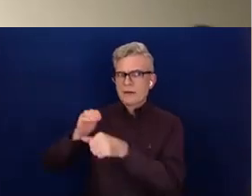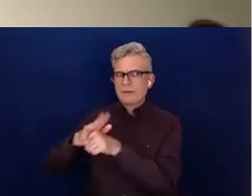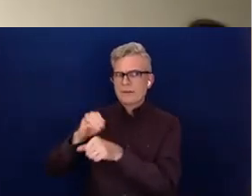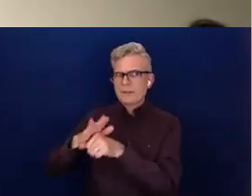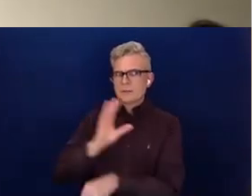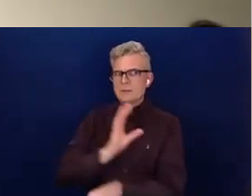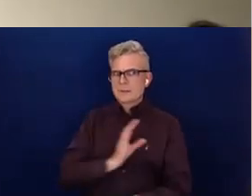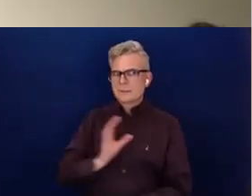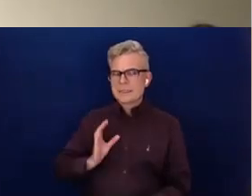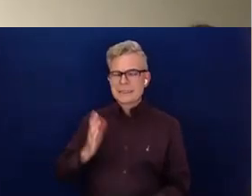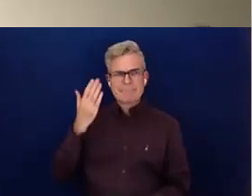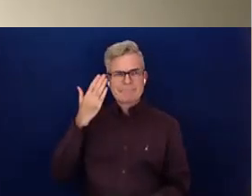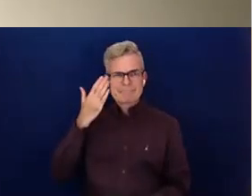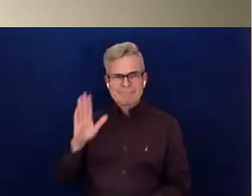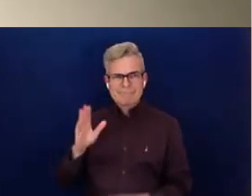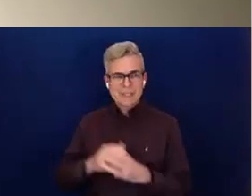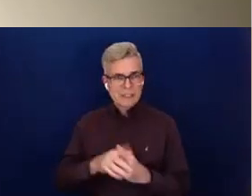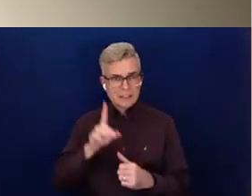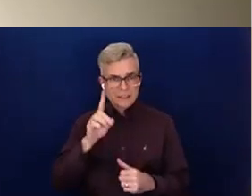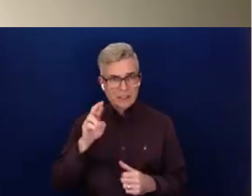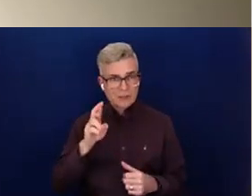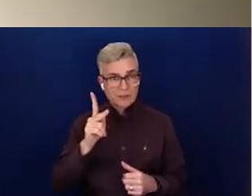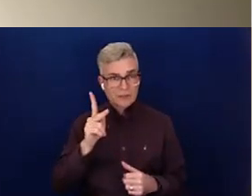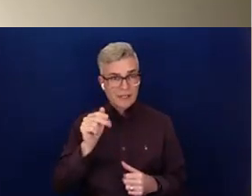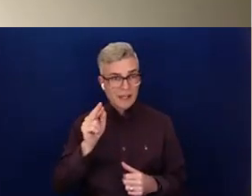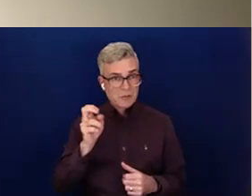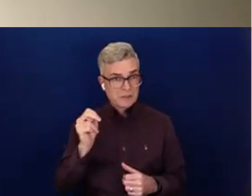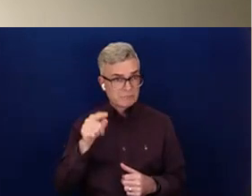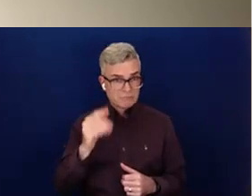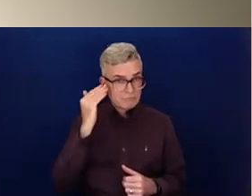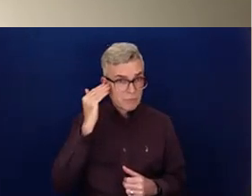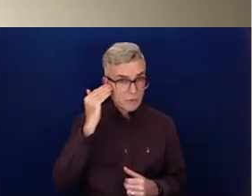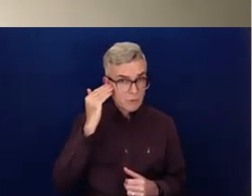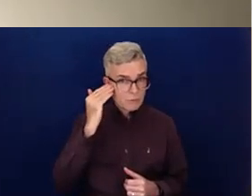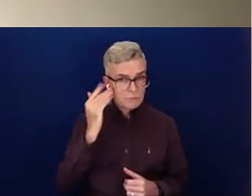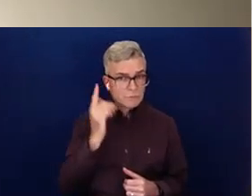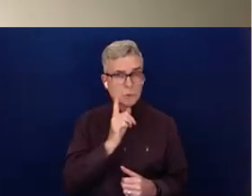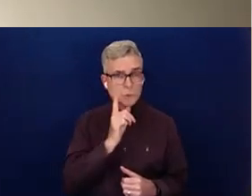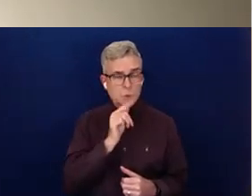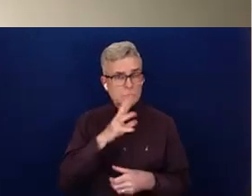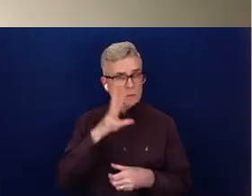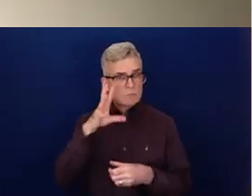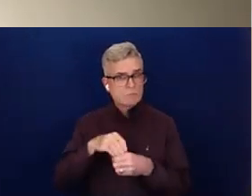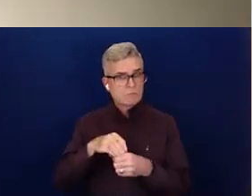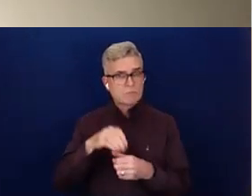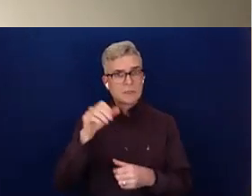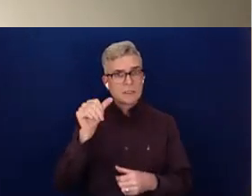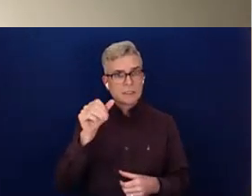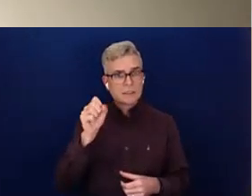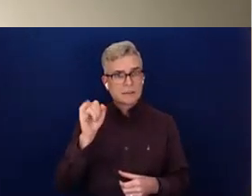Dr. Karen, do you have insight on the participants for ACIP?